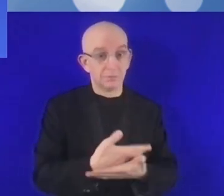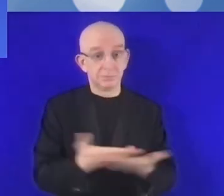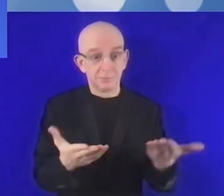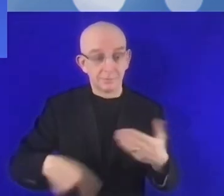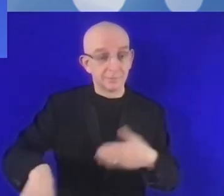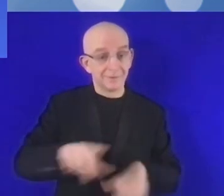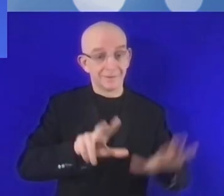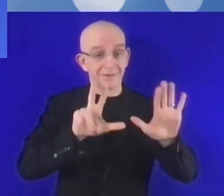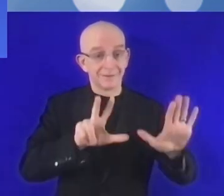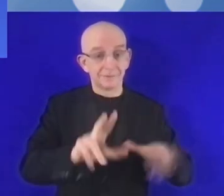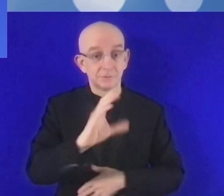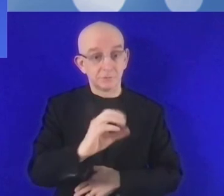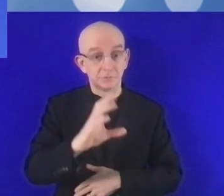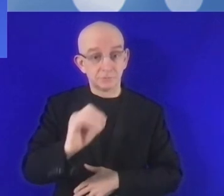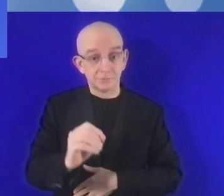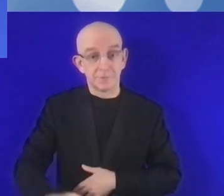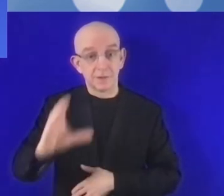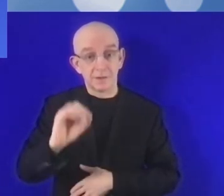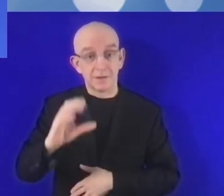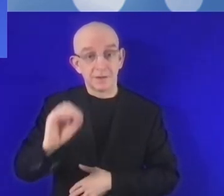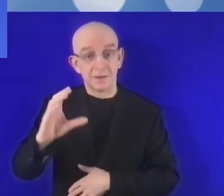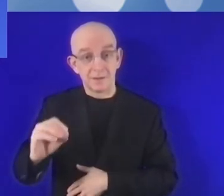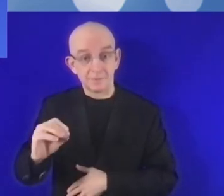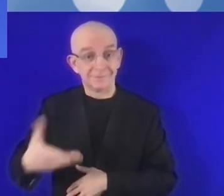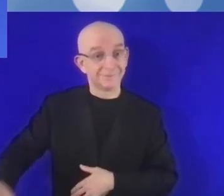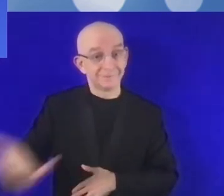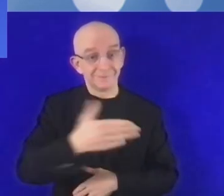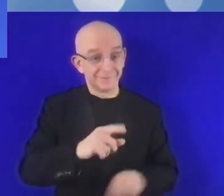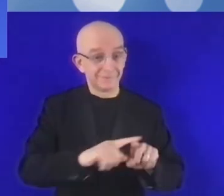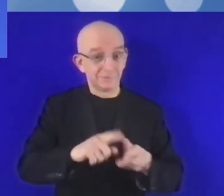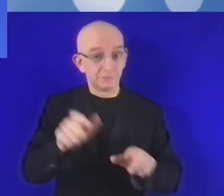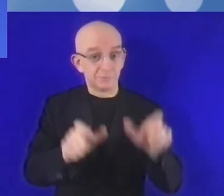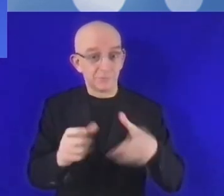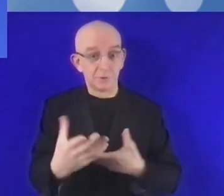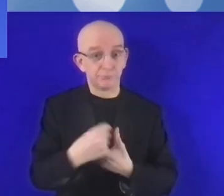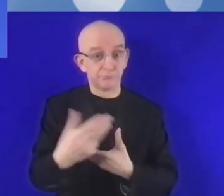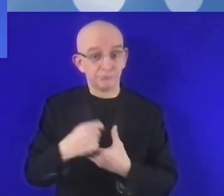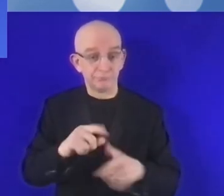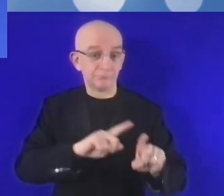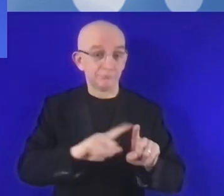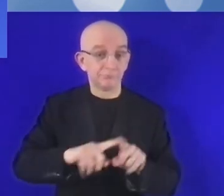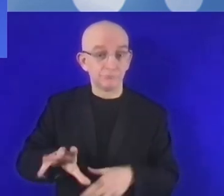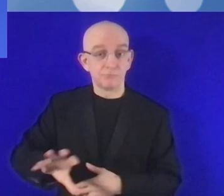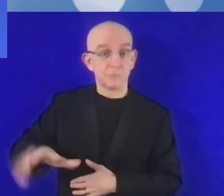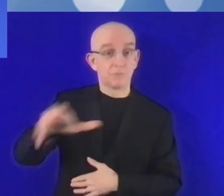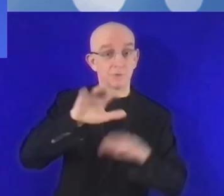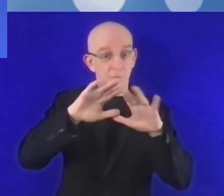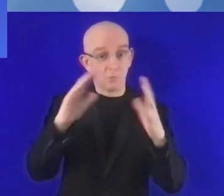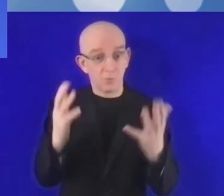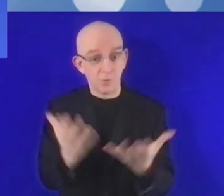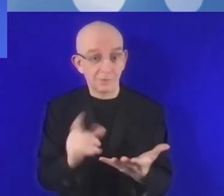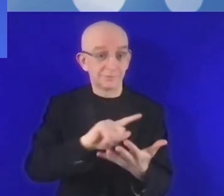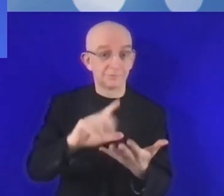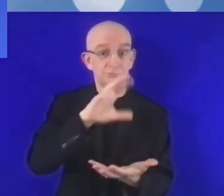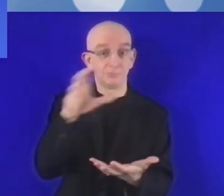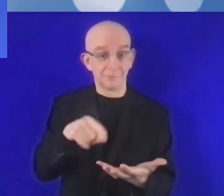all wished for. And irrespectively of the difficulties, irrespectively of the fact that last year's edition had to be